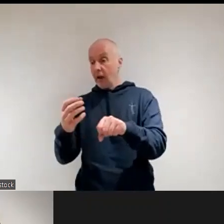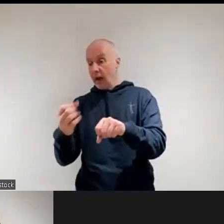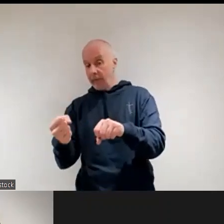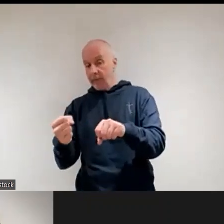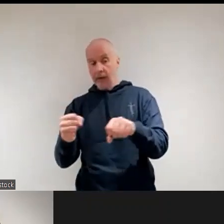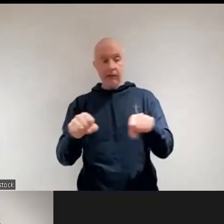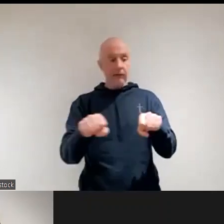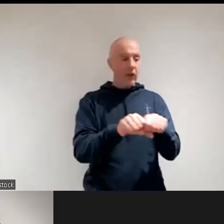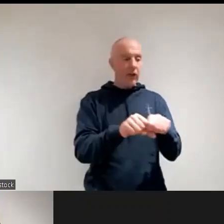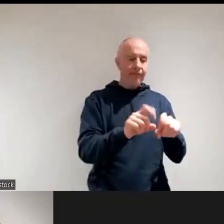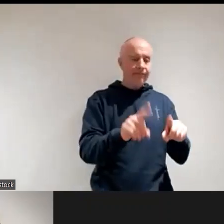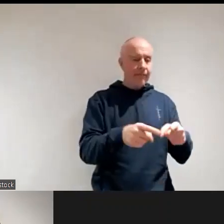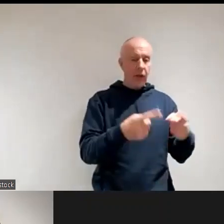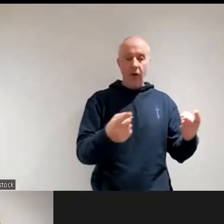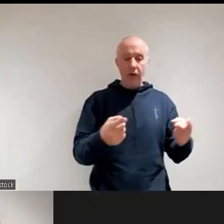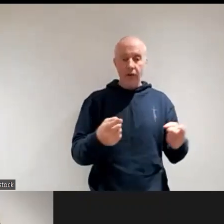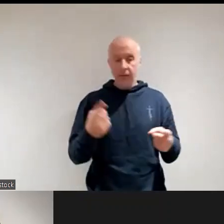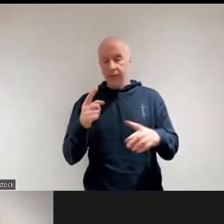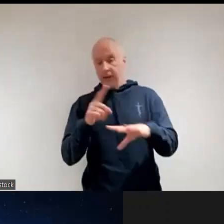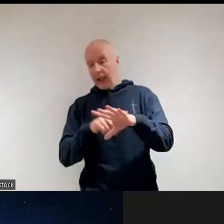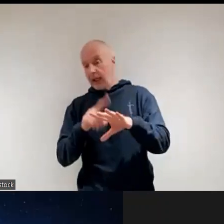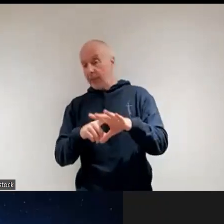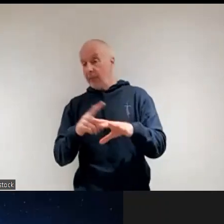time when you can do it. There will be time when you can't do it.